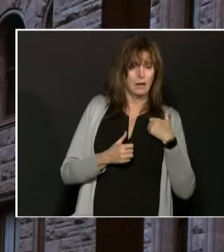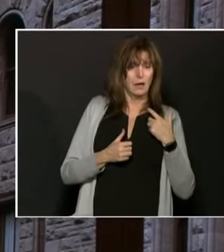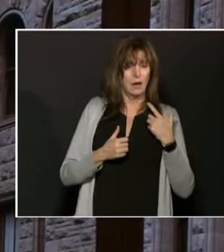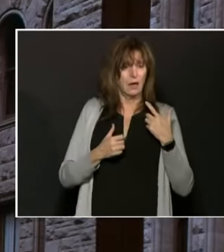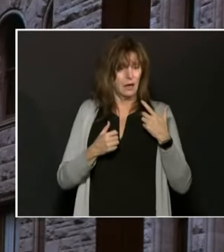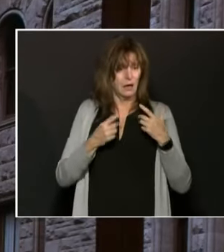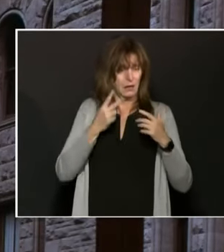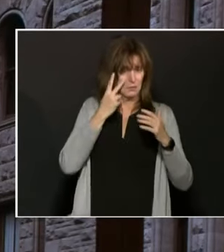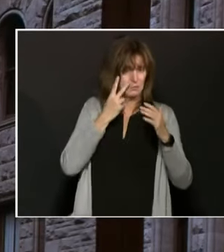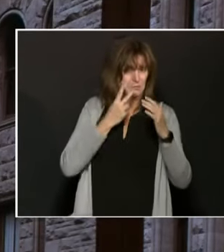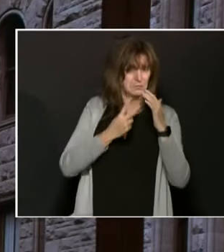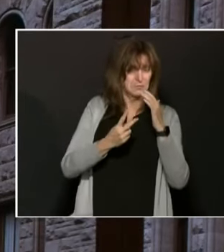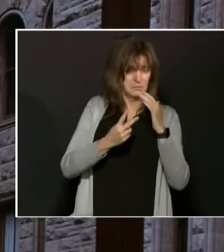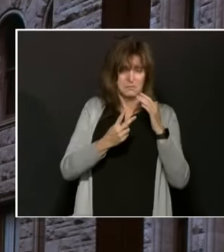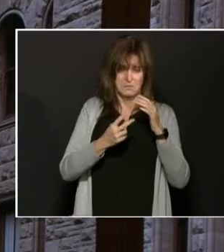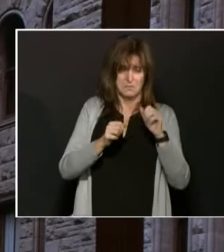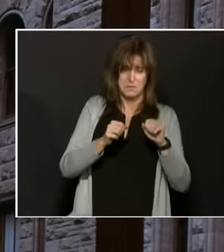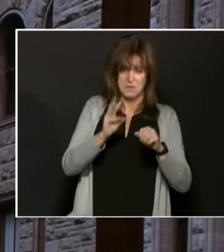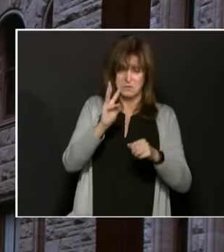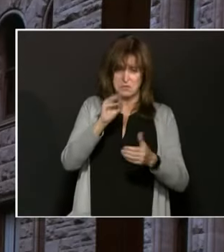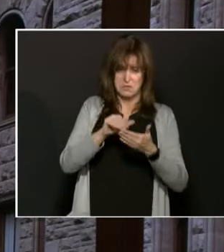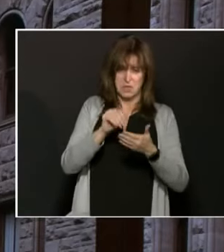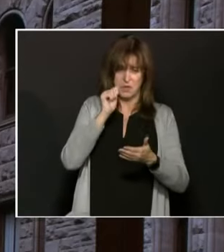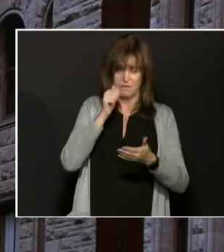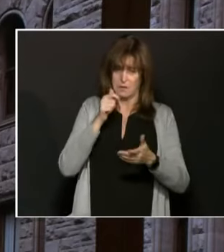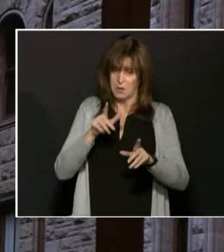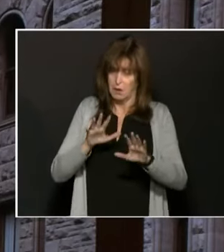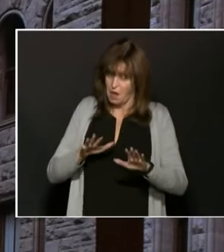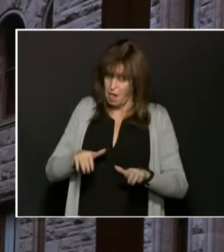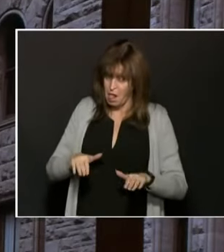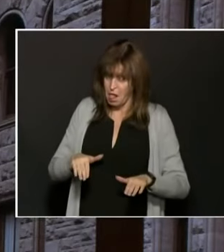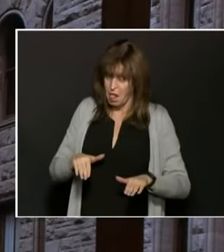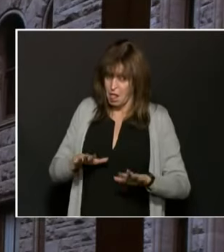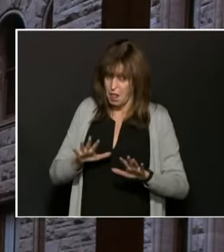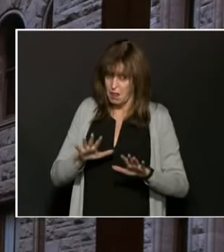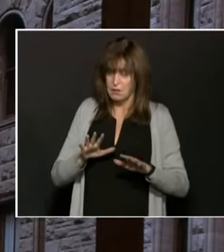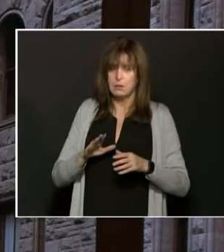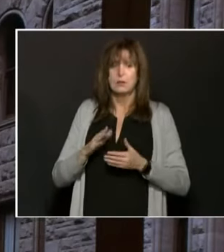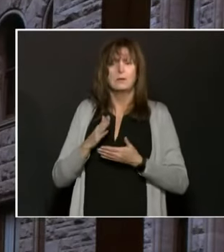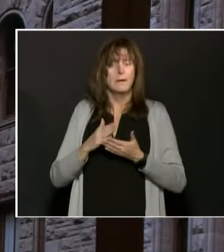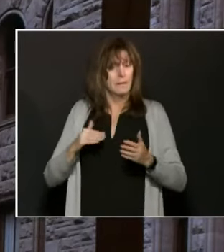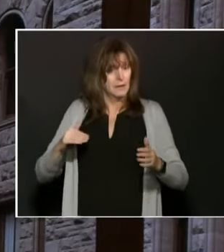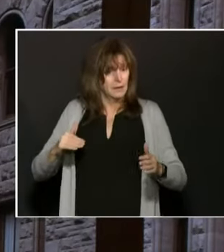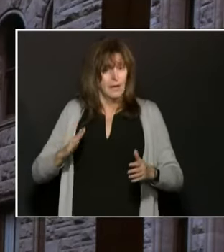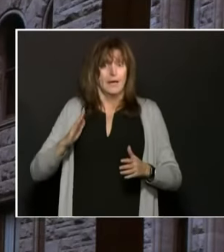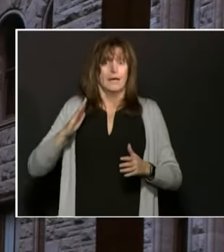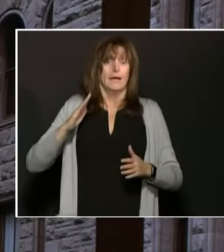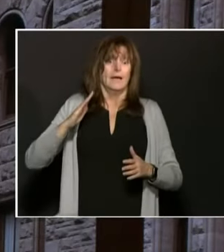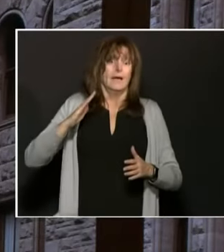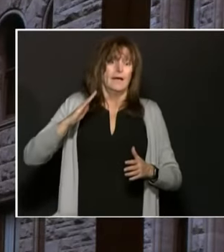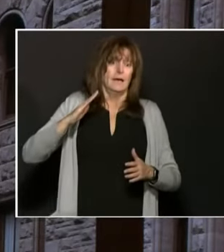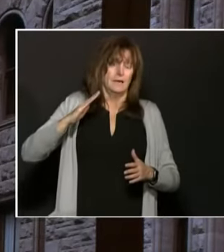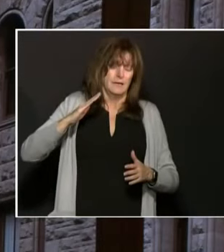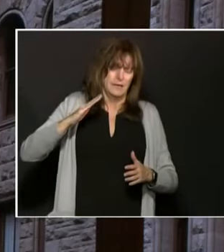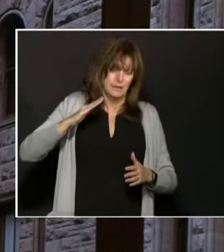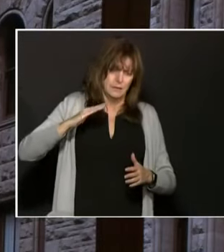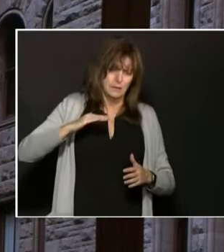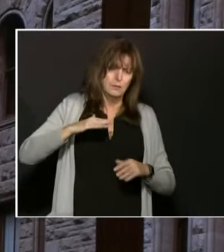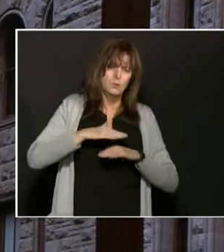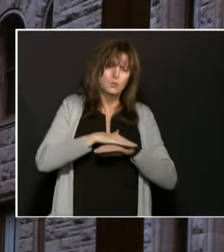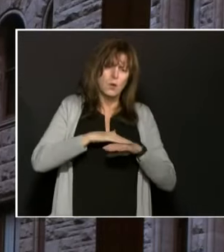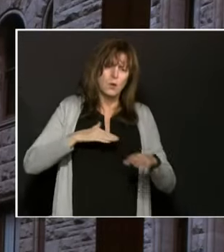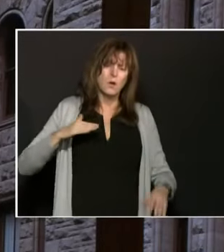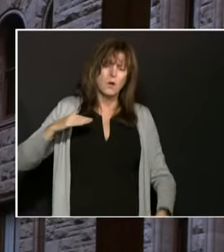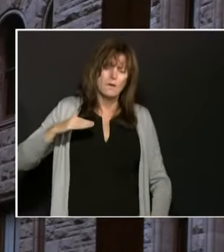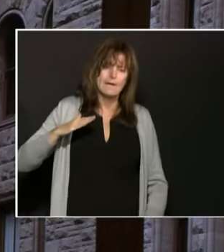got there. So, in one way, we have had success in flattening down the pace of increase. But as Dr. Brown's alluded